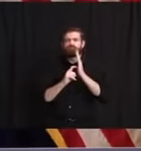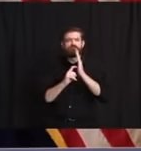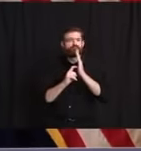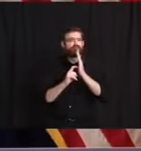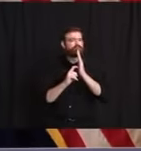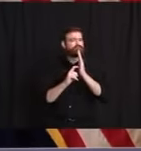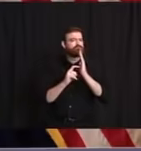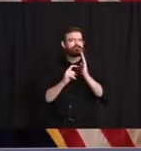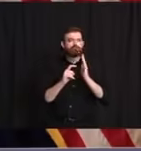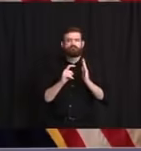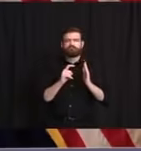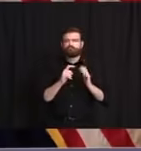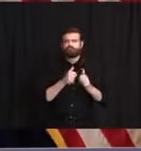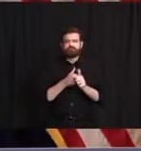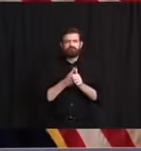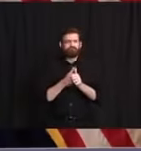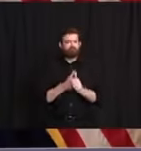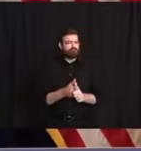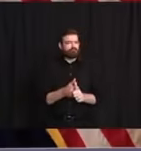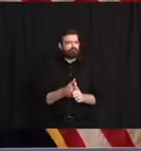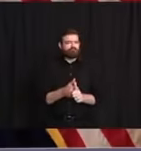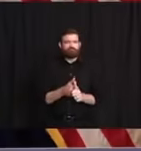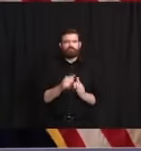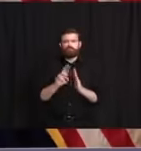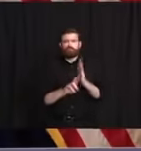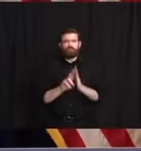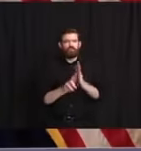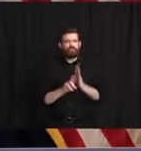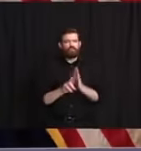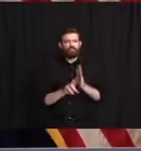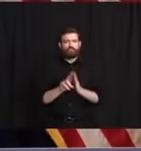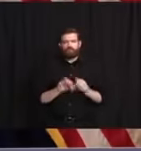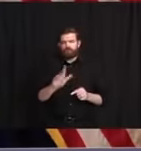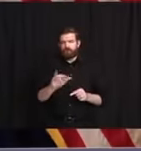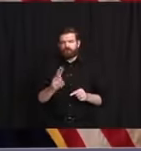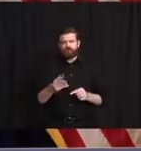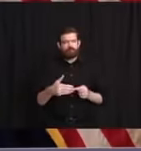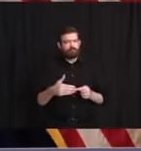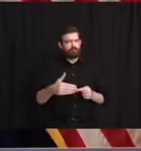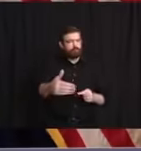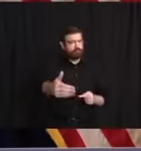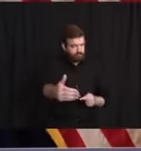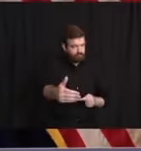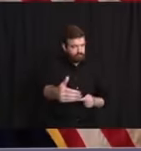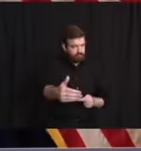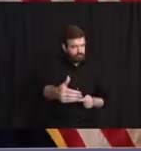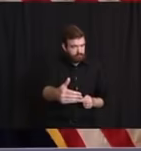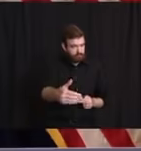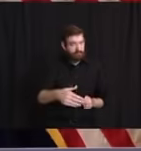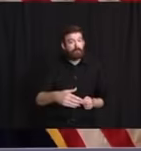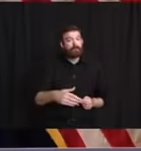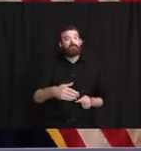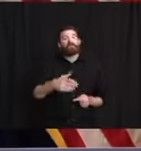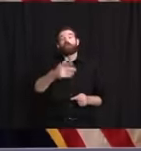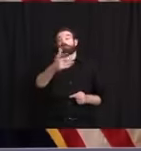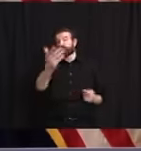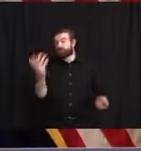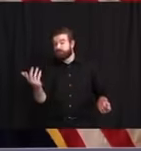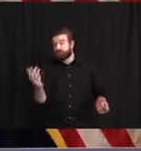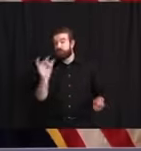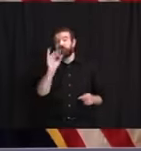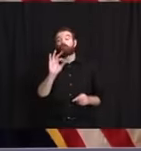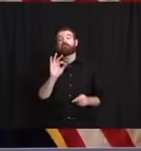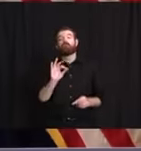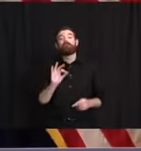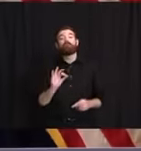as of July 6th. The guidance was if we push it into July, the safety around having